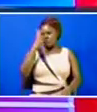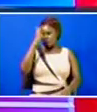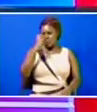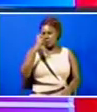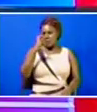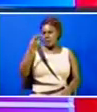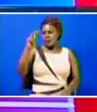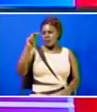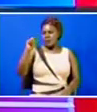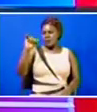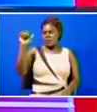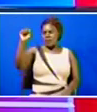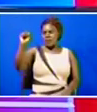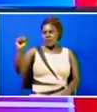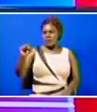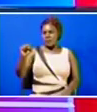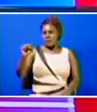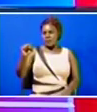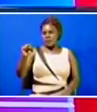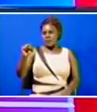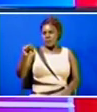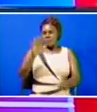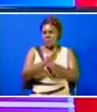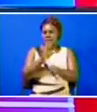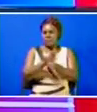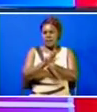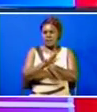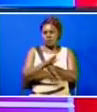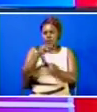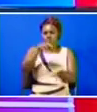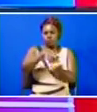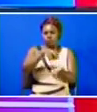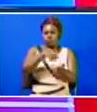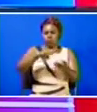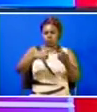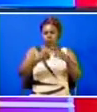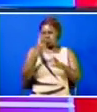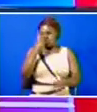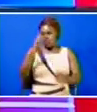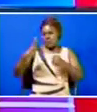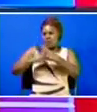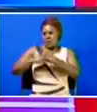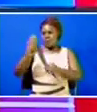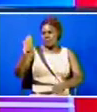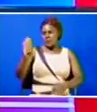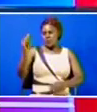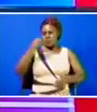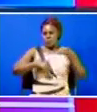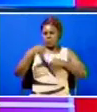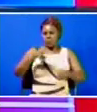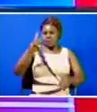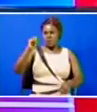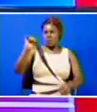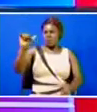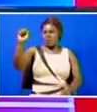multi-billion shillings, even as those 20 suspects face multiple charges in relation to the suspected 9 billion shilling scandal at the National Youth